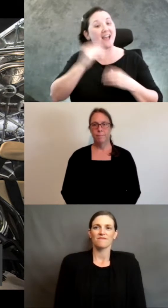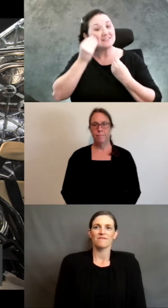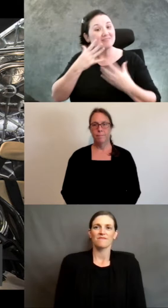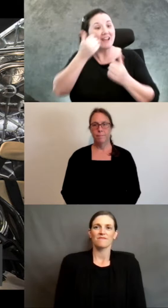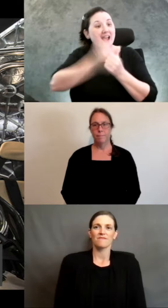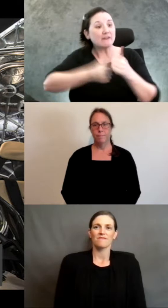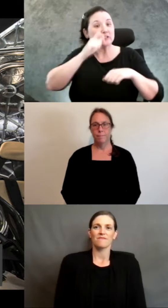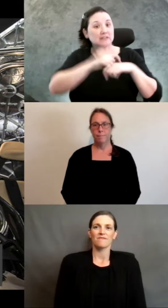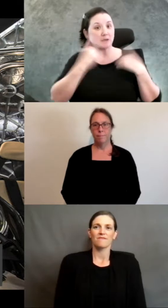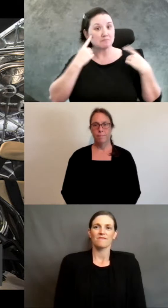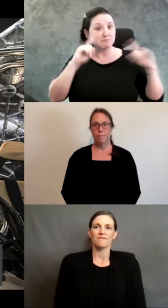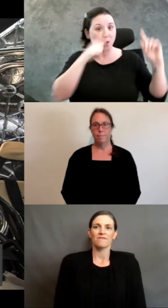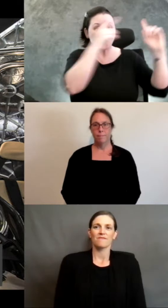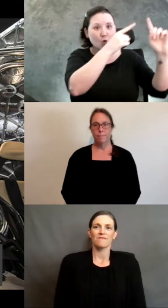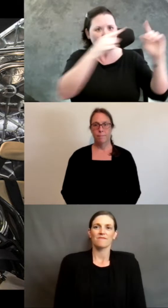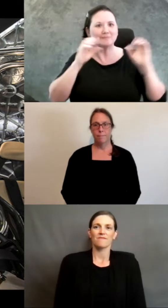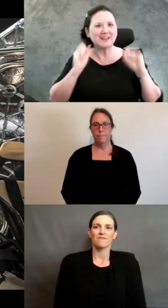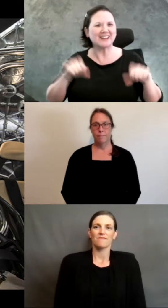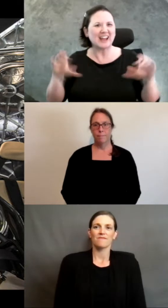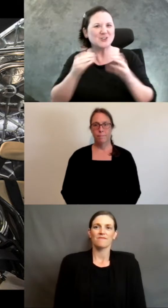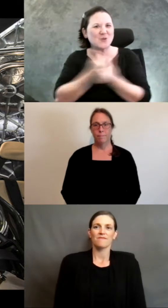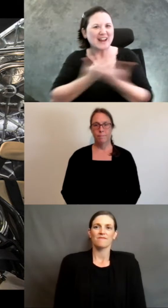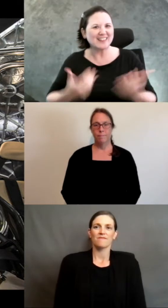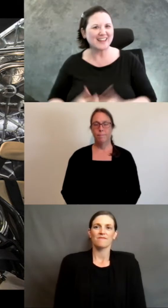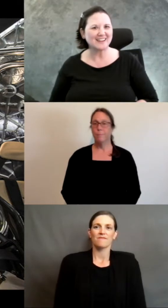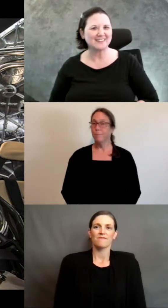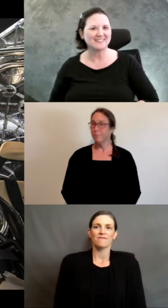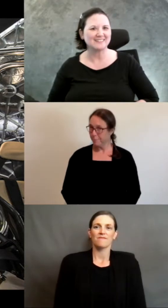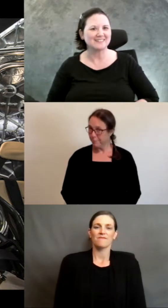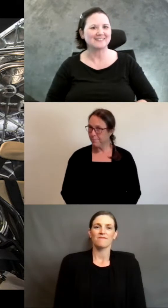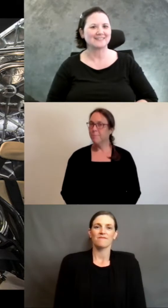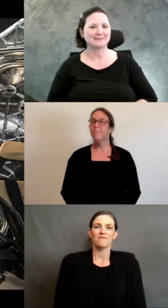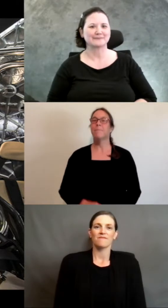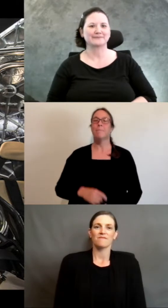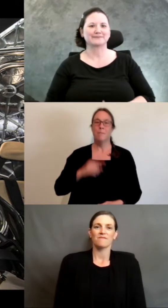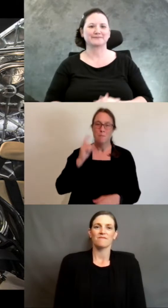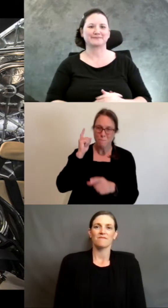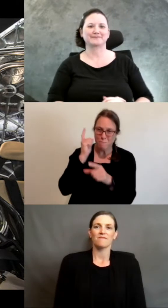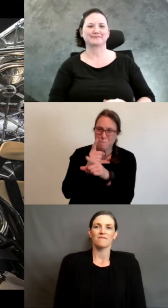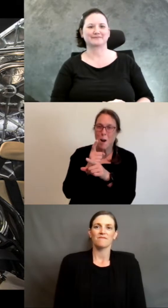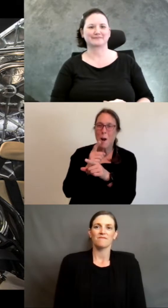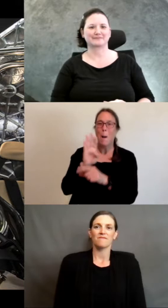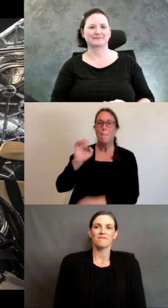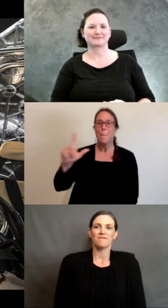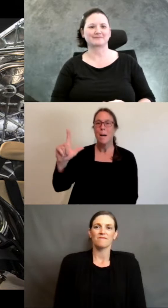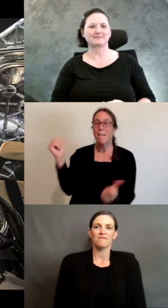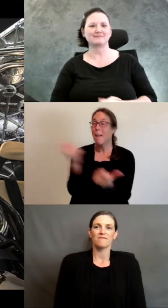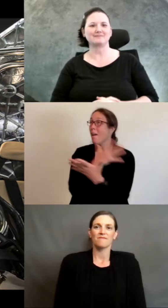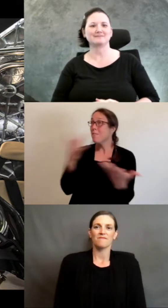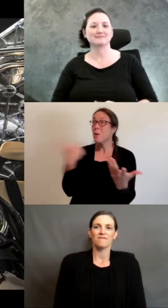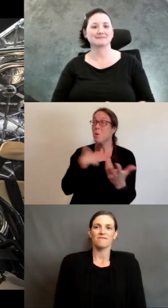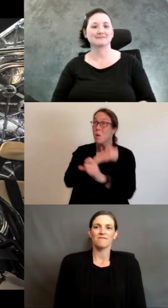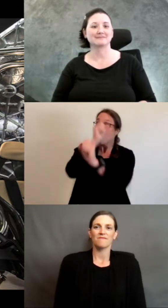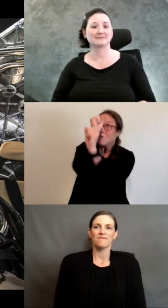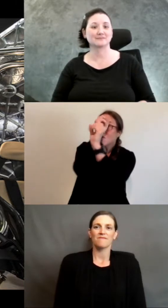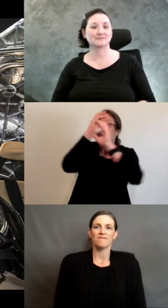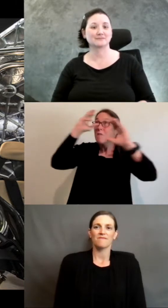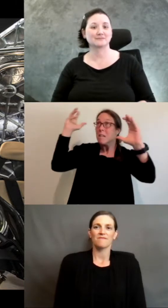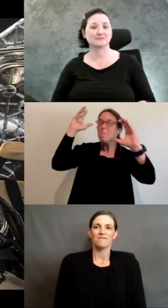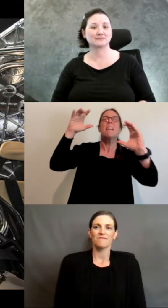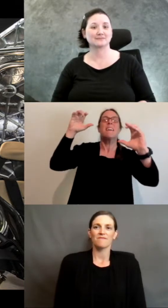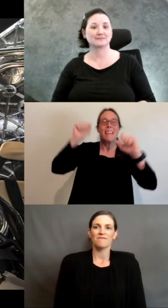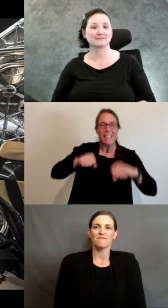goal, you can do anything you want. Right you are, Bill. Everything we can dream, we can do. It's about